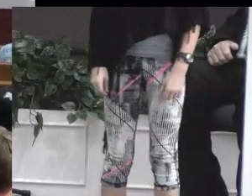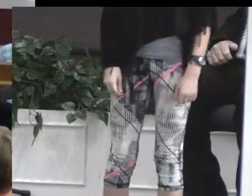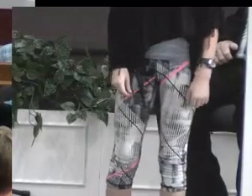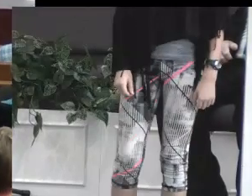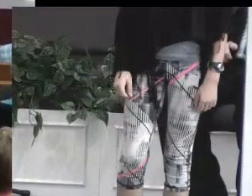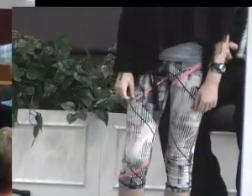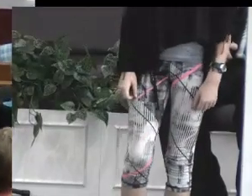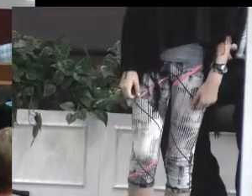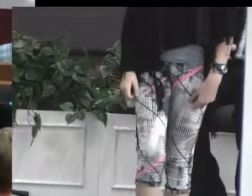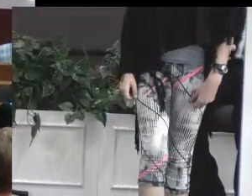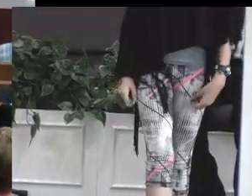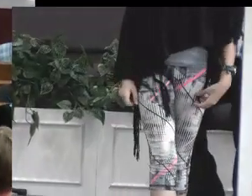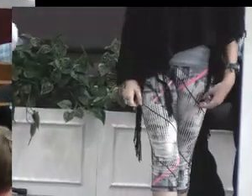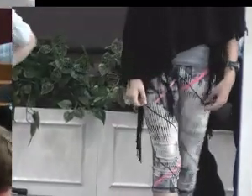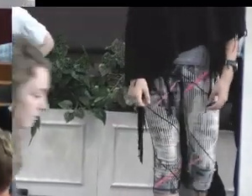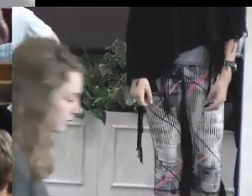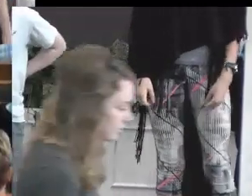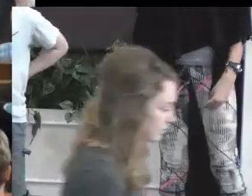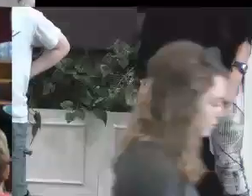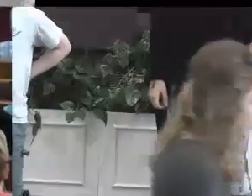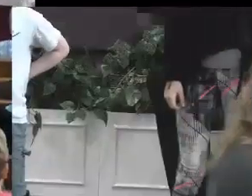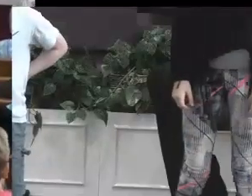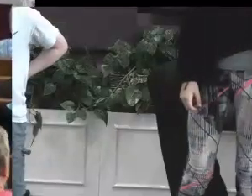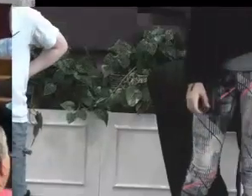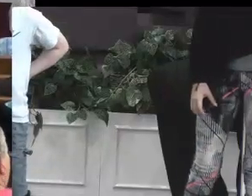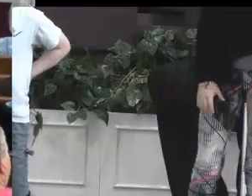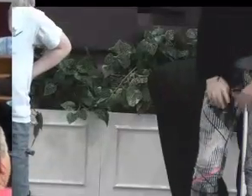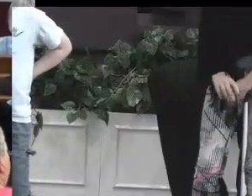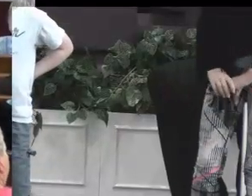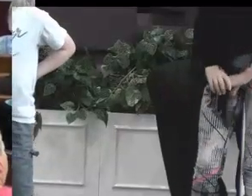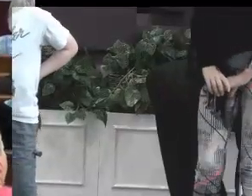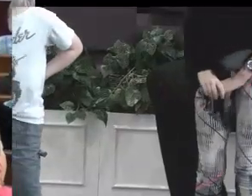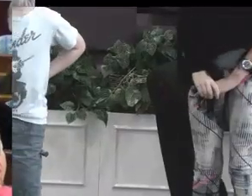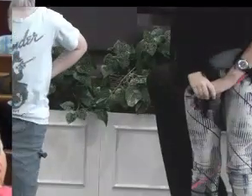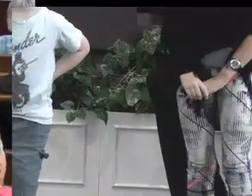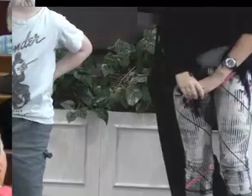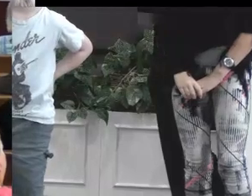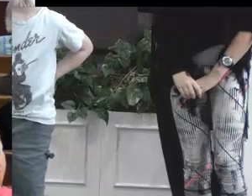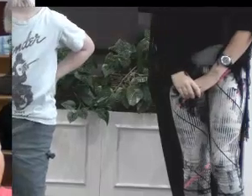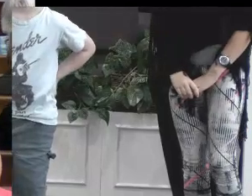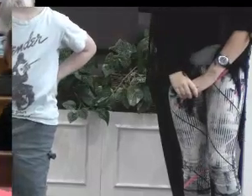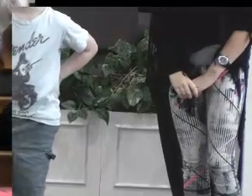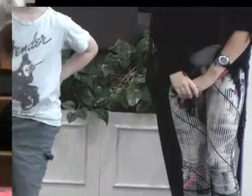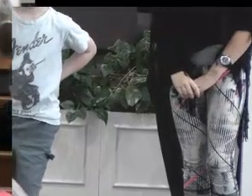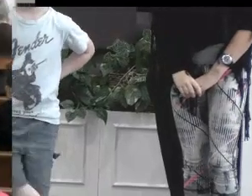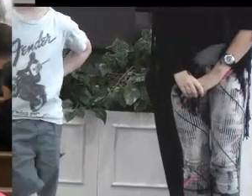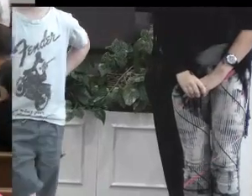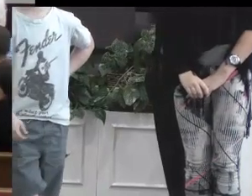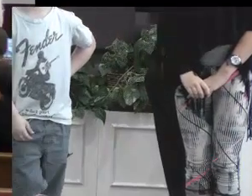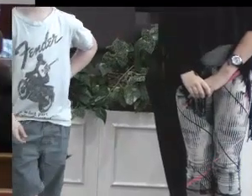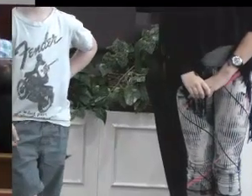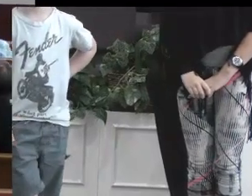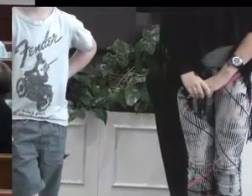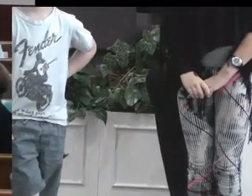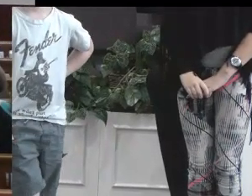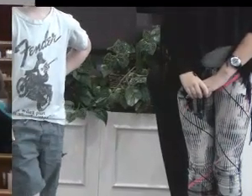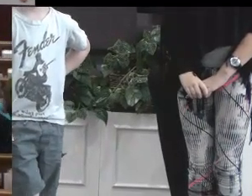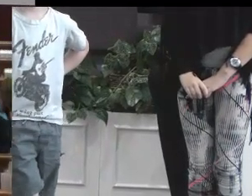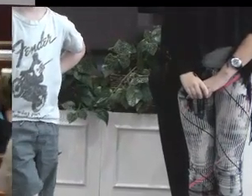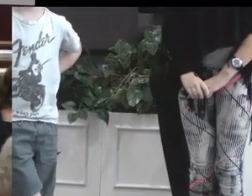Okay, come on down here. We're going to sing a song in just a minute, but I want to do something else right before we do that. So you can come on up.